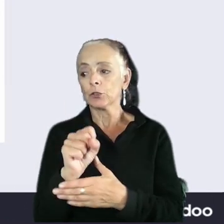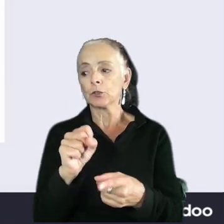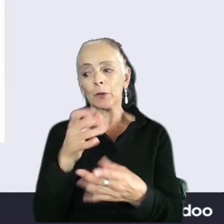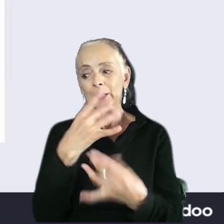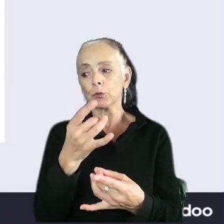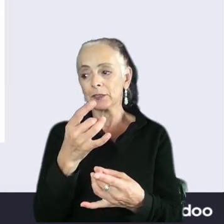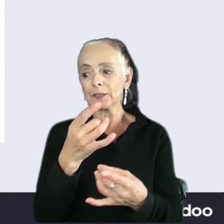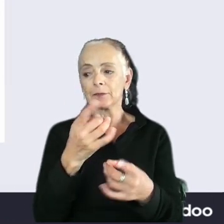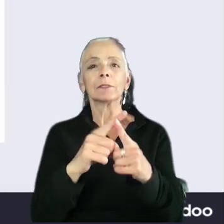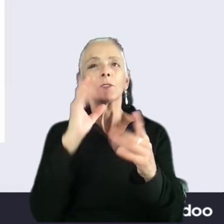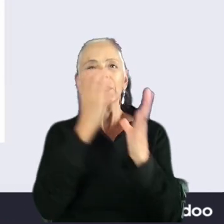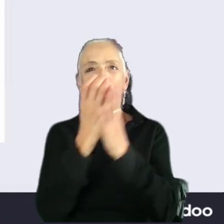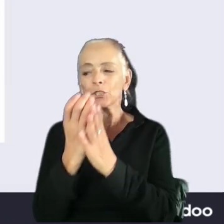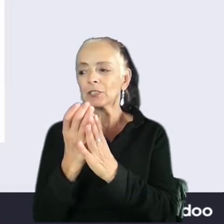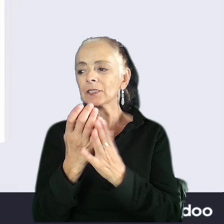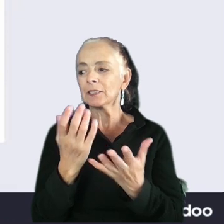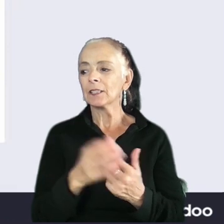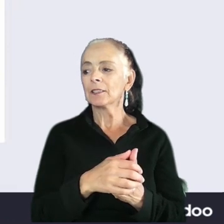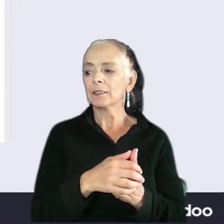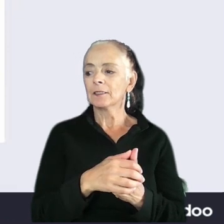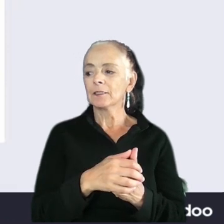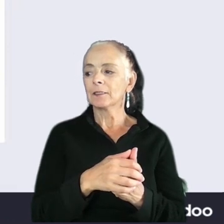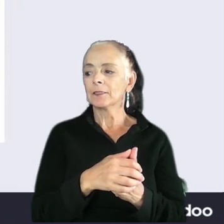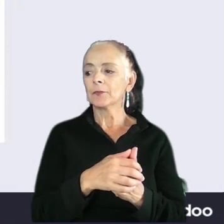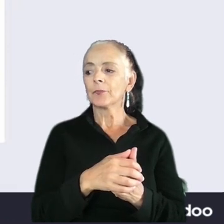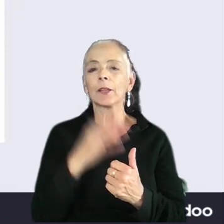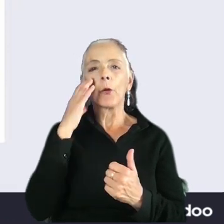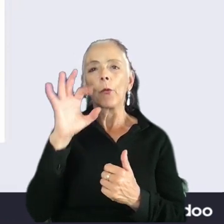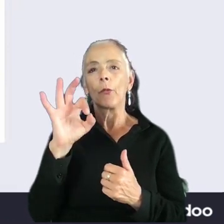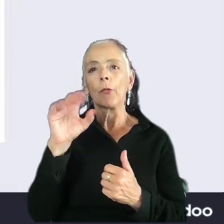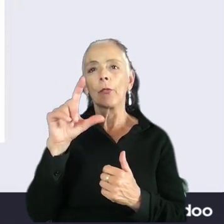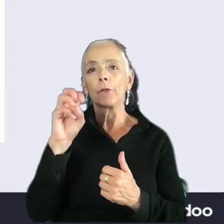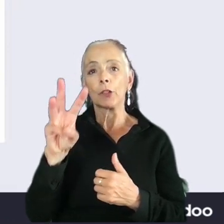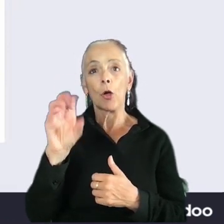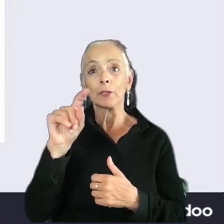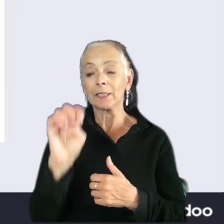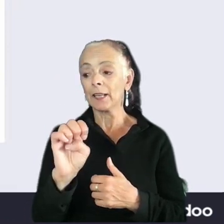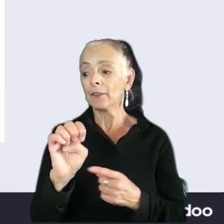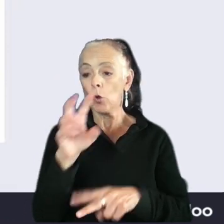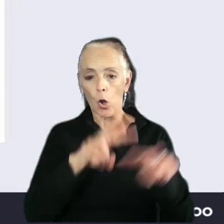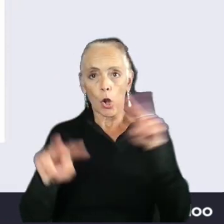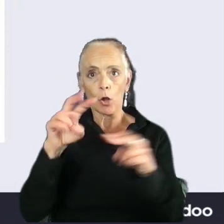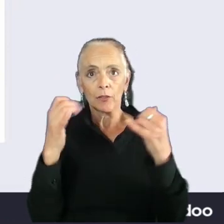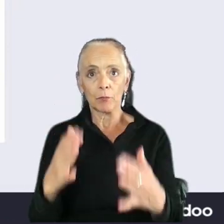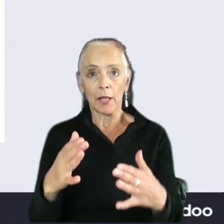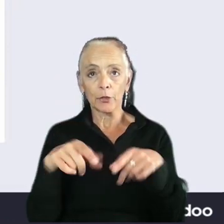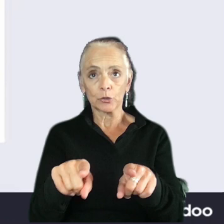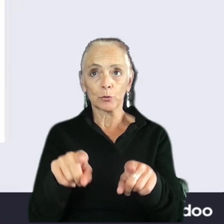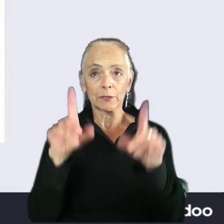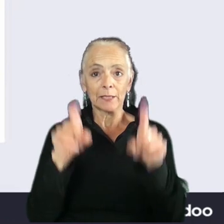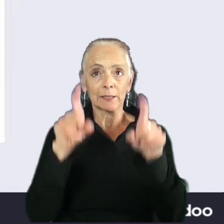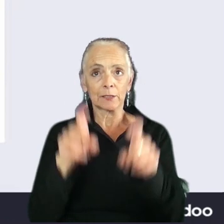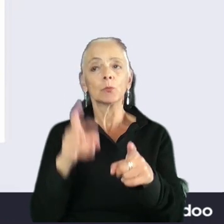different emotions that people can feel when they are below or above the flow state. And if you look closely at the player's emotion during playtesting, they